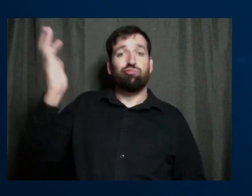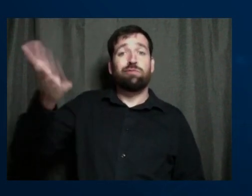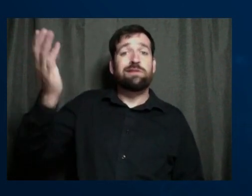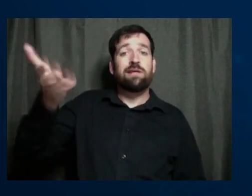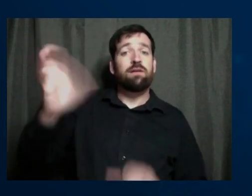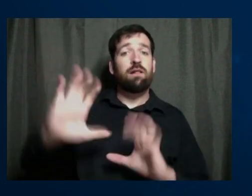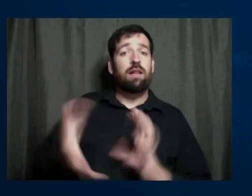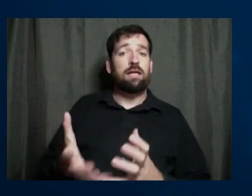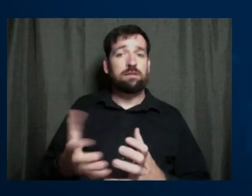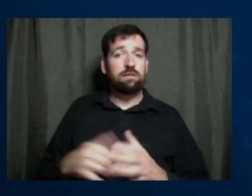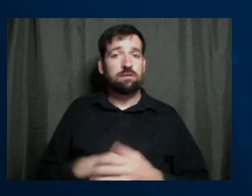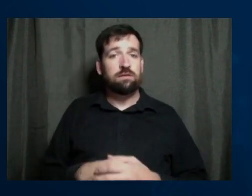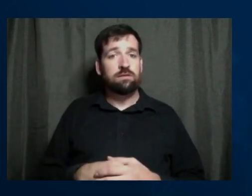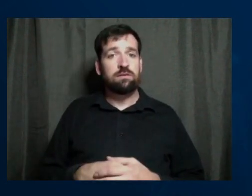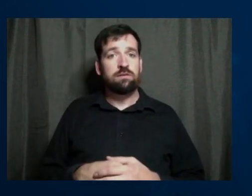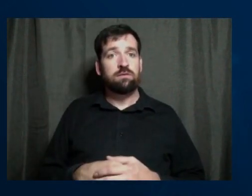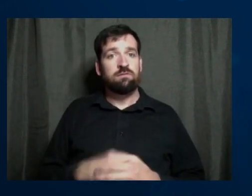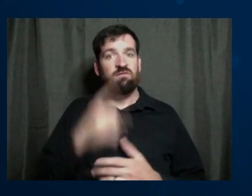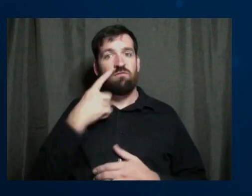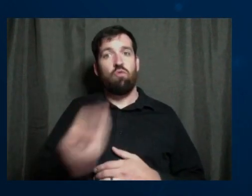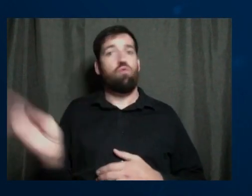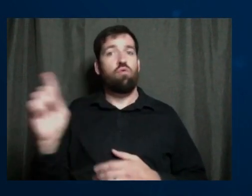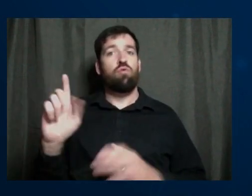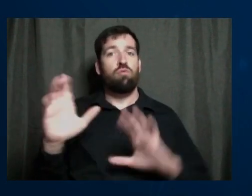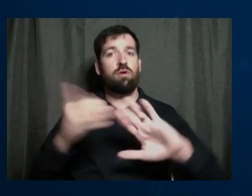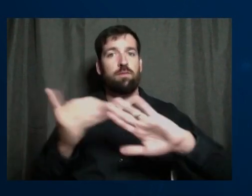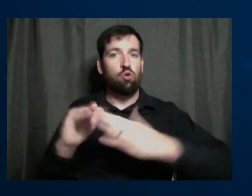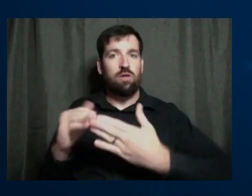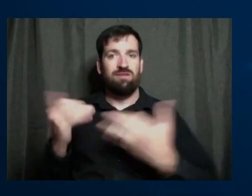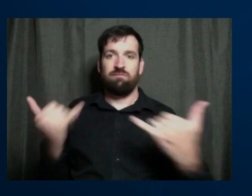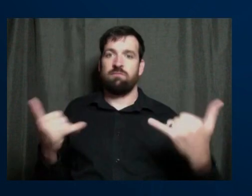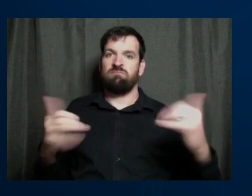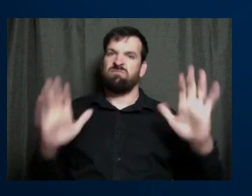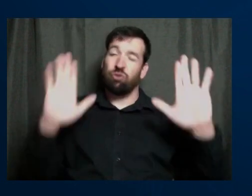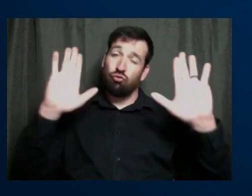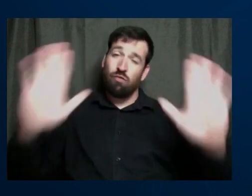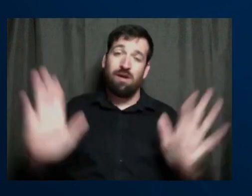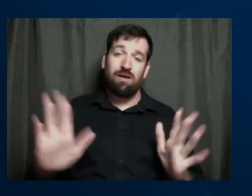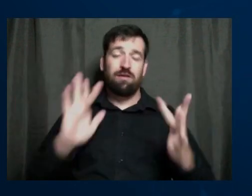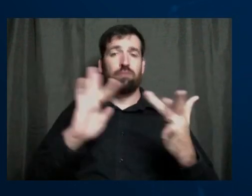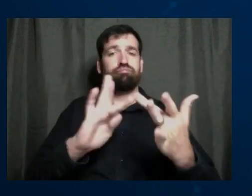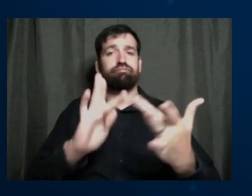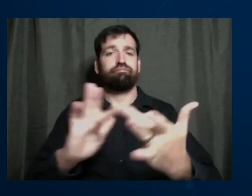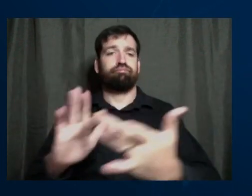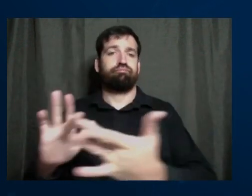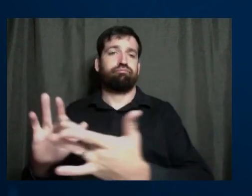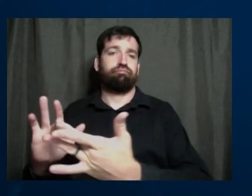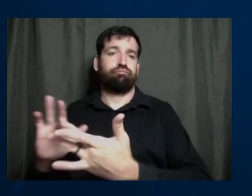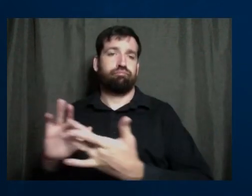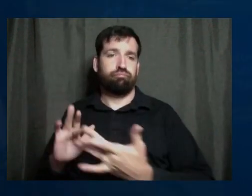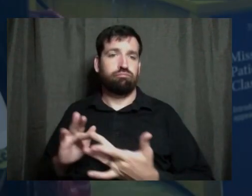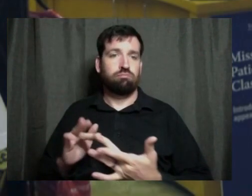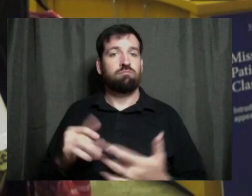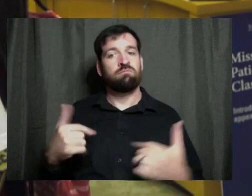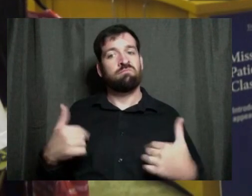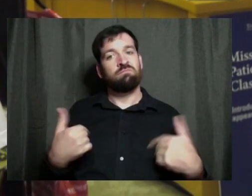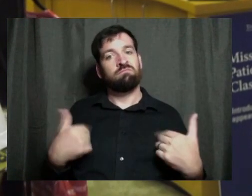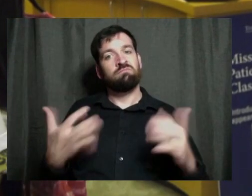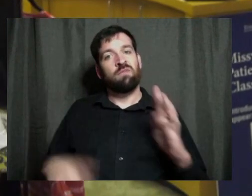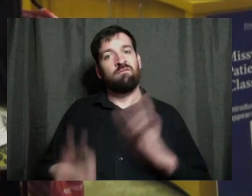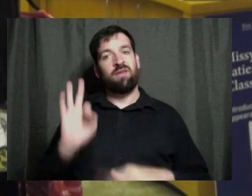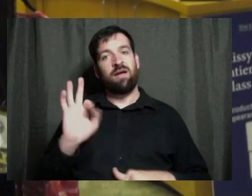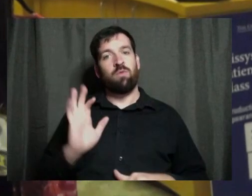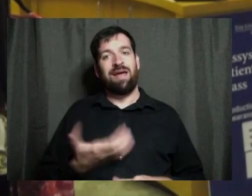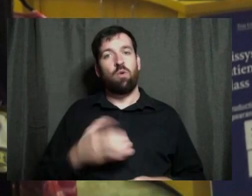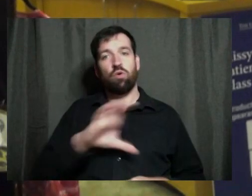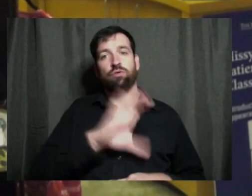our communities, and this is a great outreach way to do that. I have found that our Zoom patients